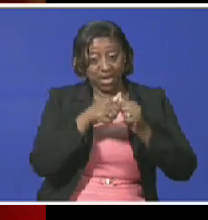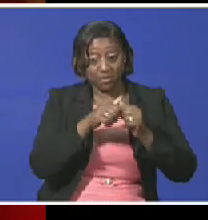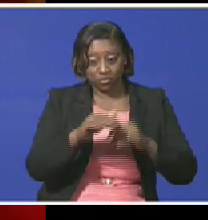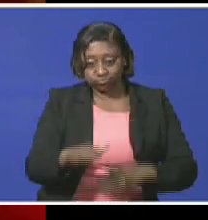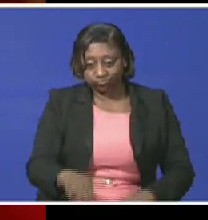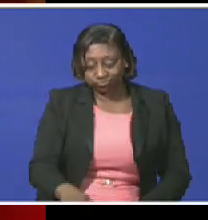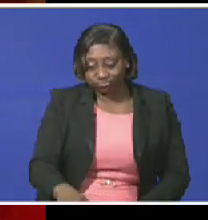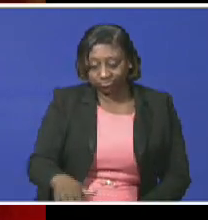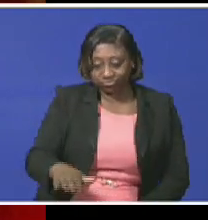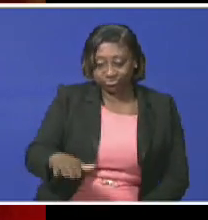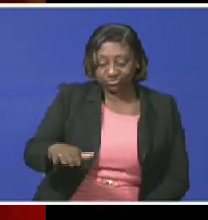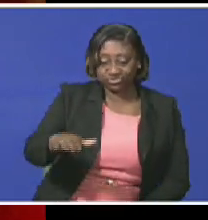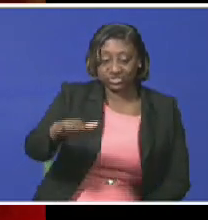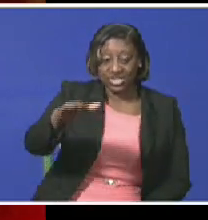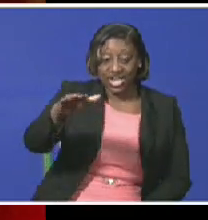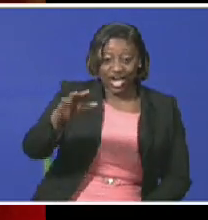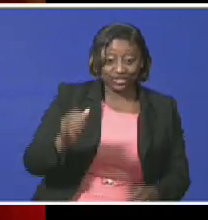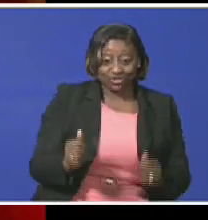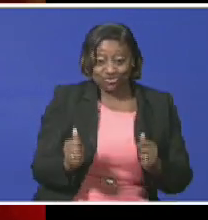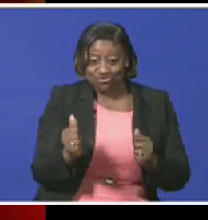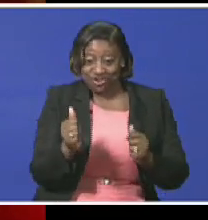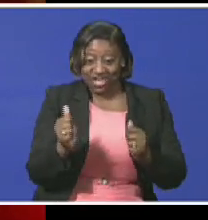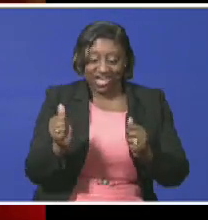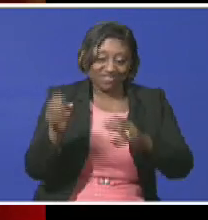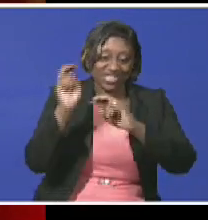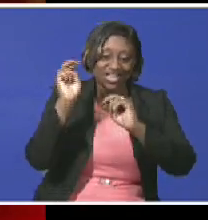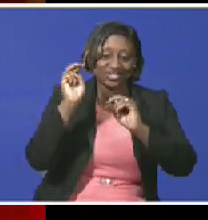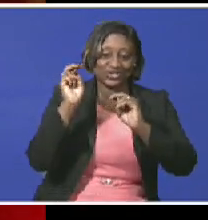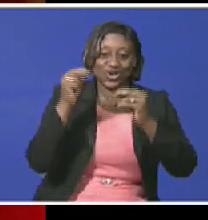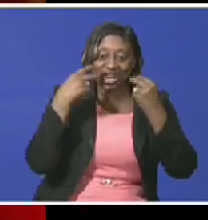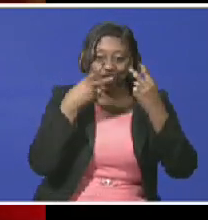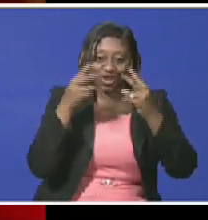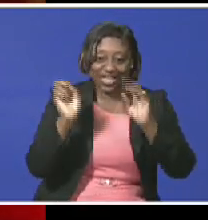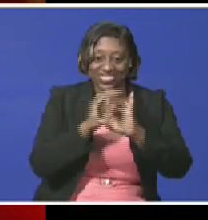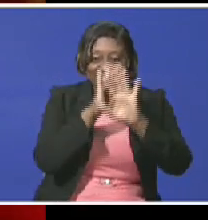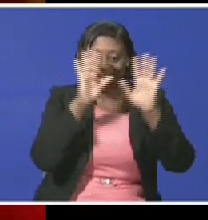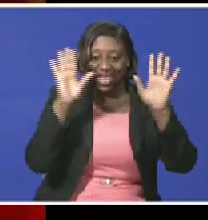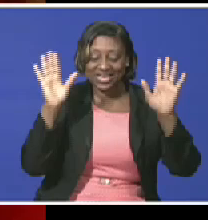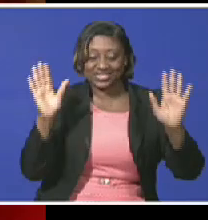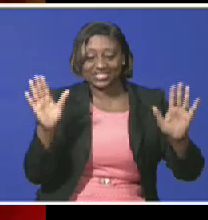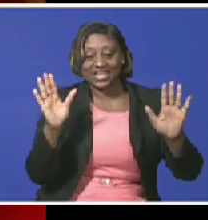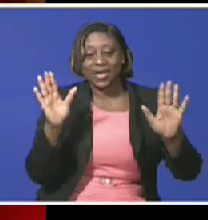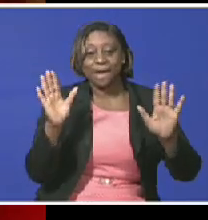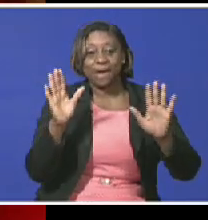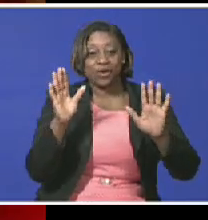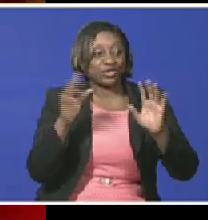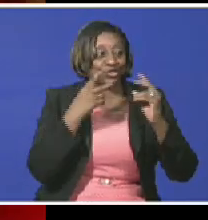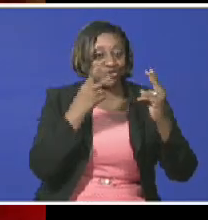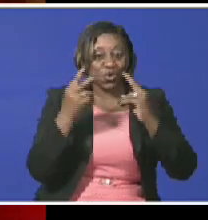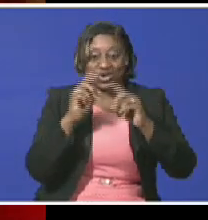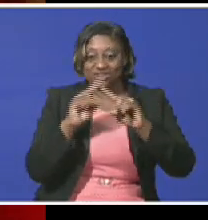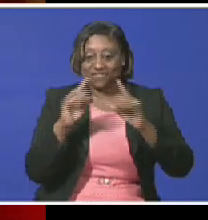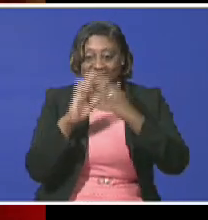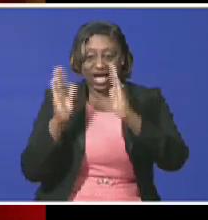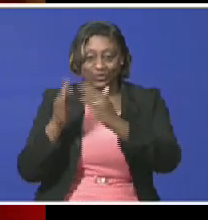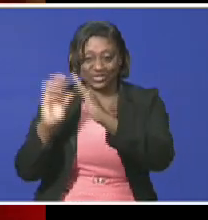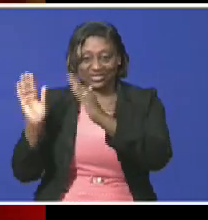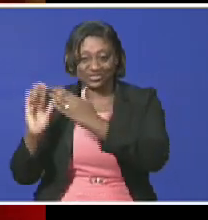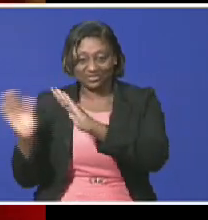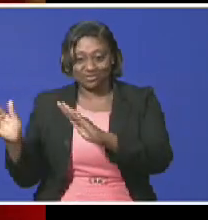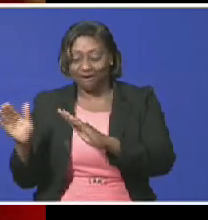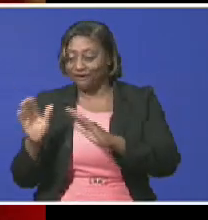forward to riding around Nassau to see the lights, and a lot of places where we saw it as children, people don't do it